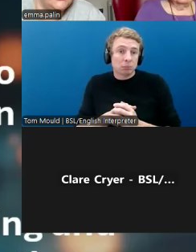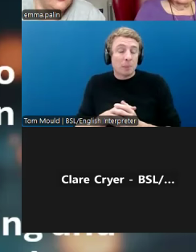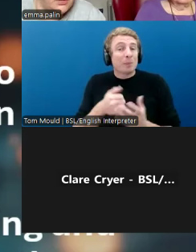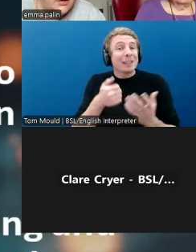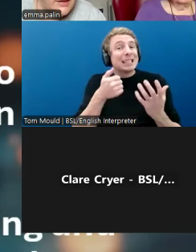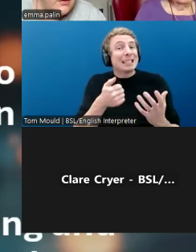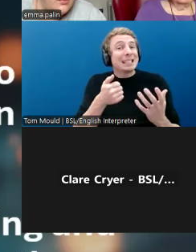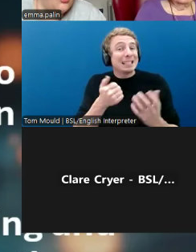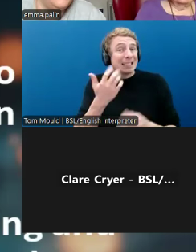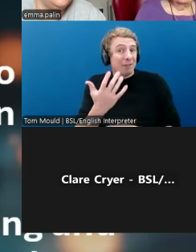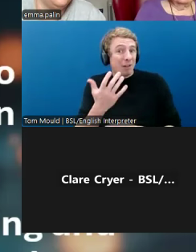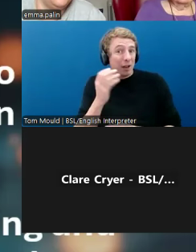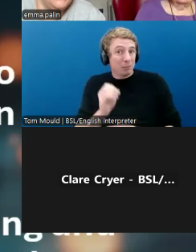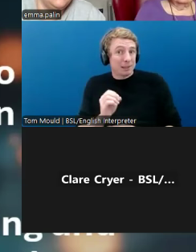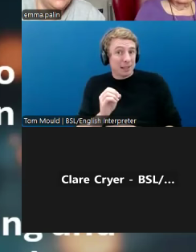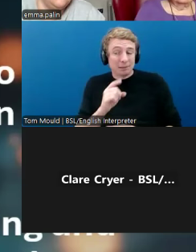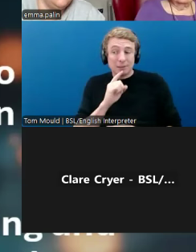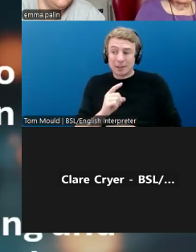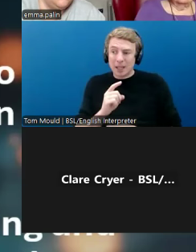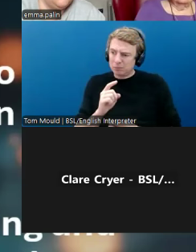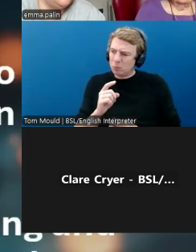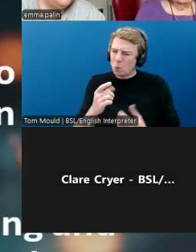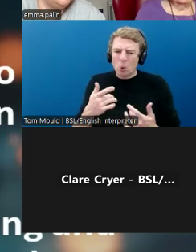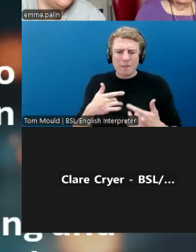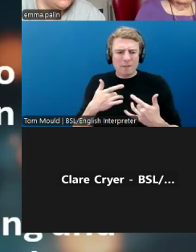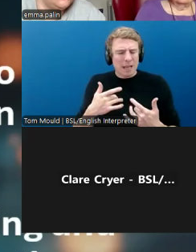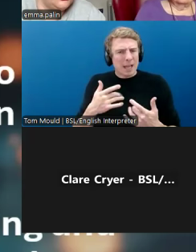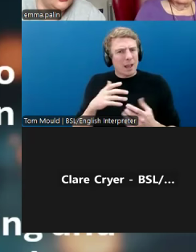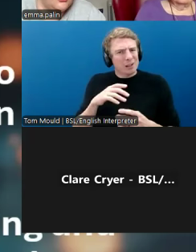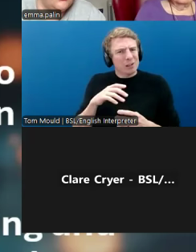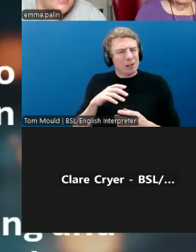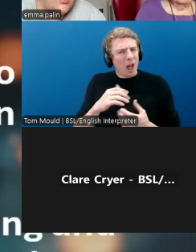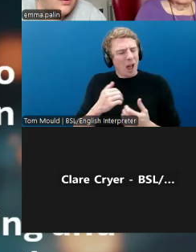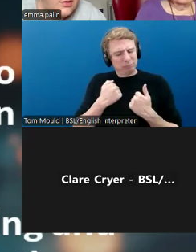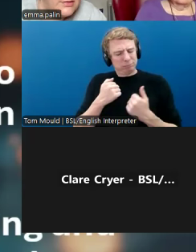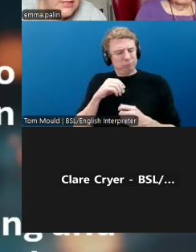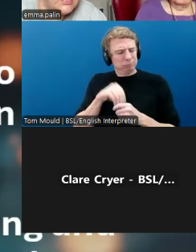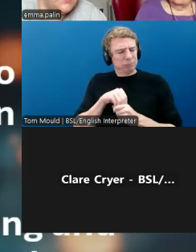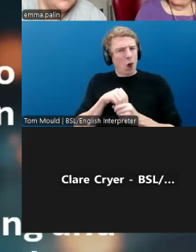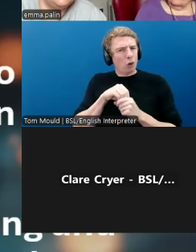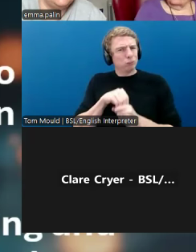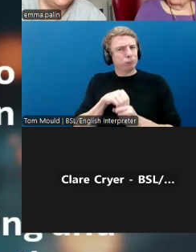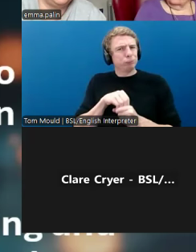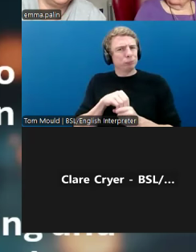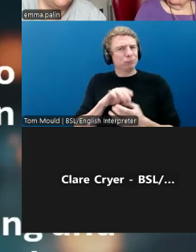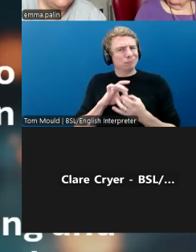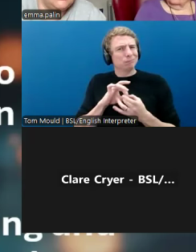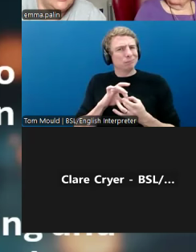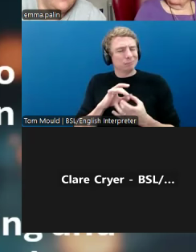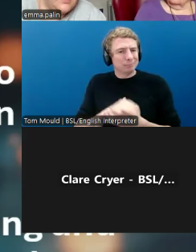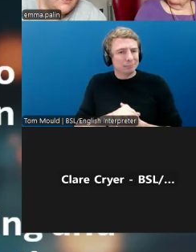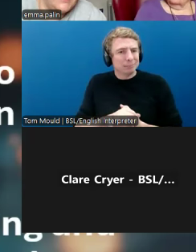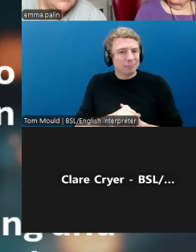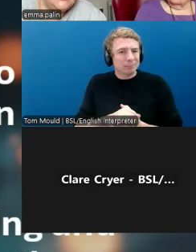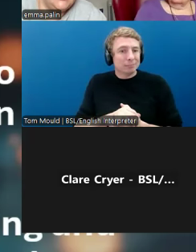strong sense of belonging, that more people would be there, and early results showed how participants enhanced